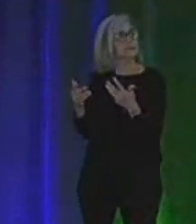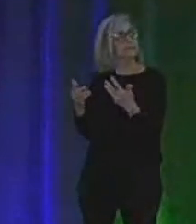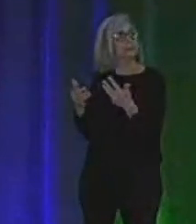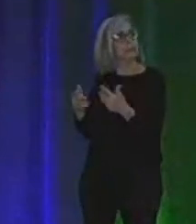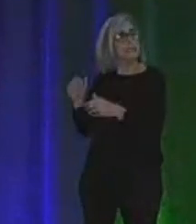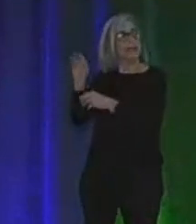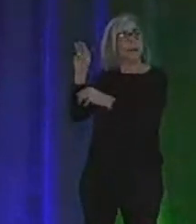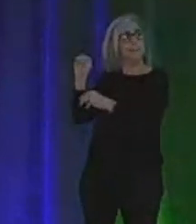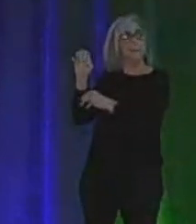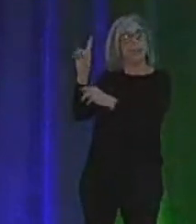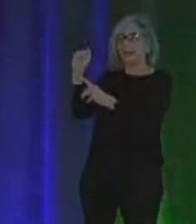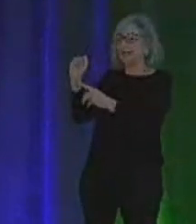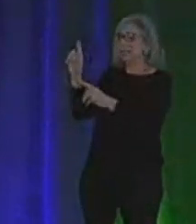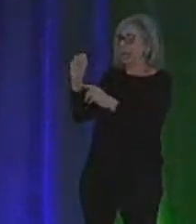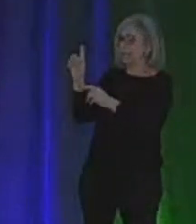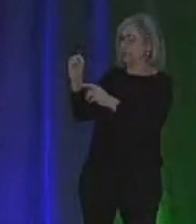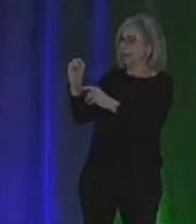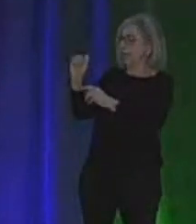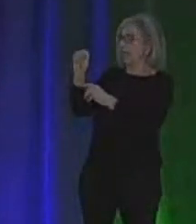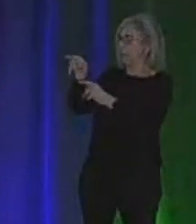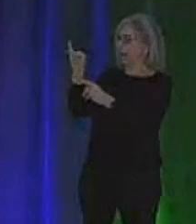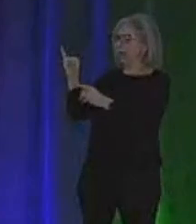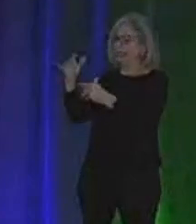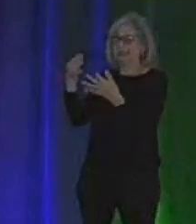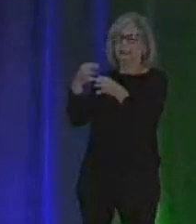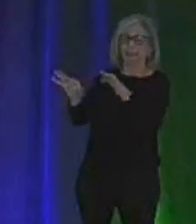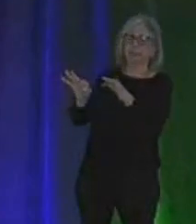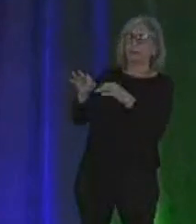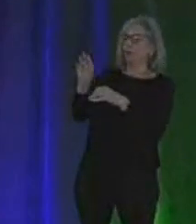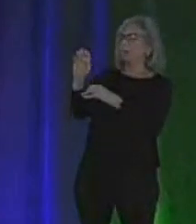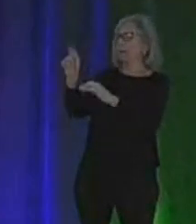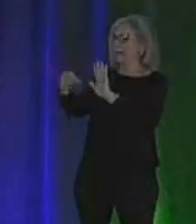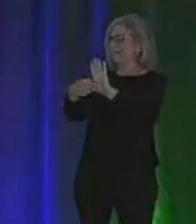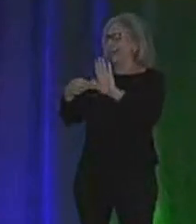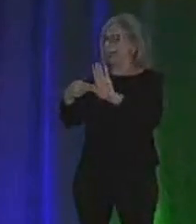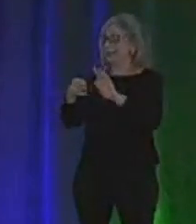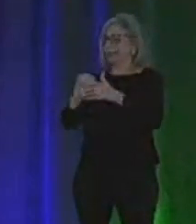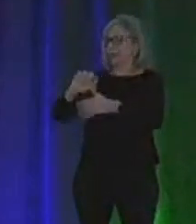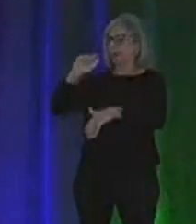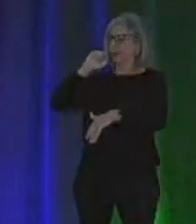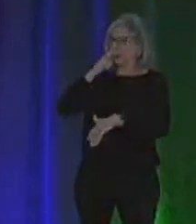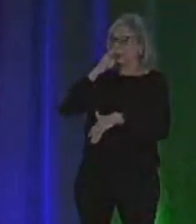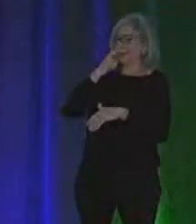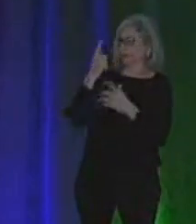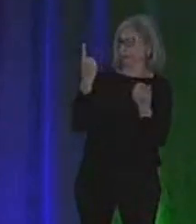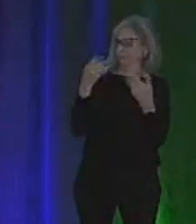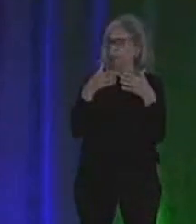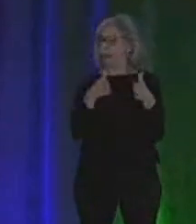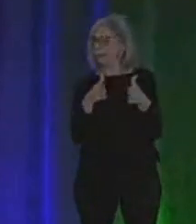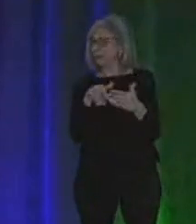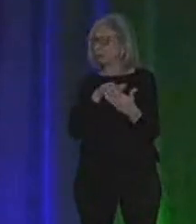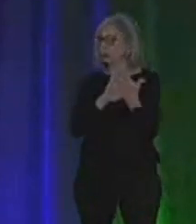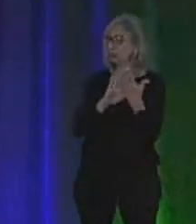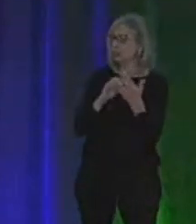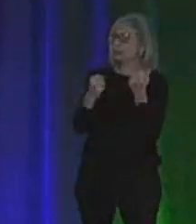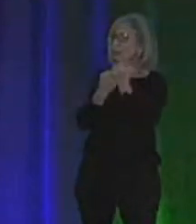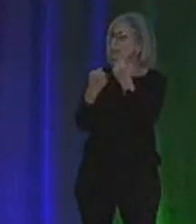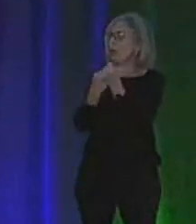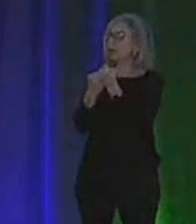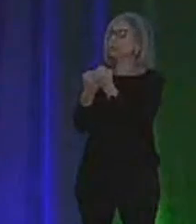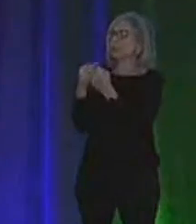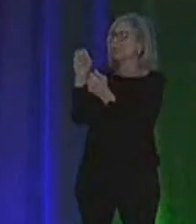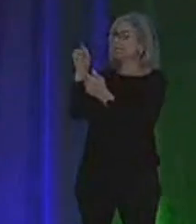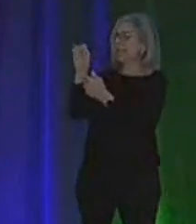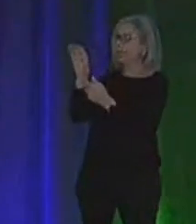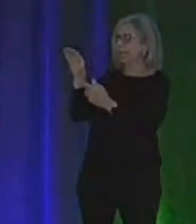it's just a simplified way to set link and meta tags in this cool declarative way, and also supports static and